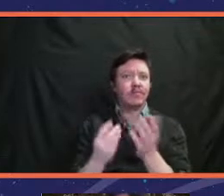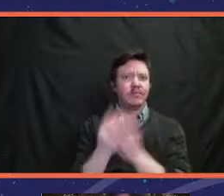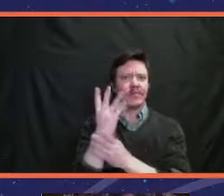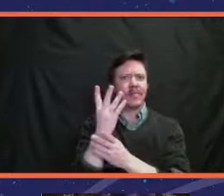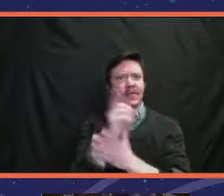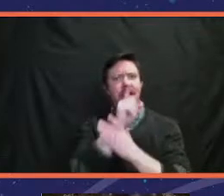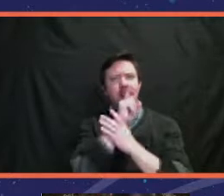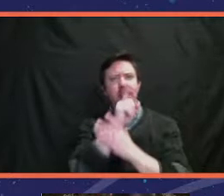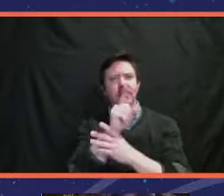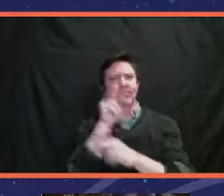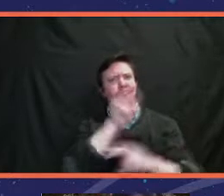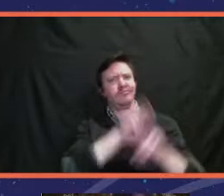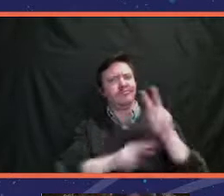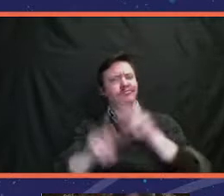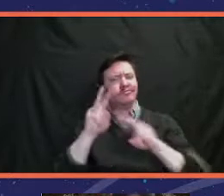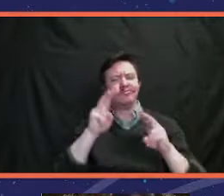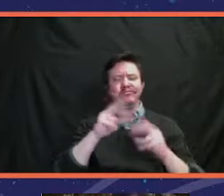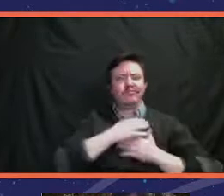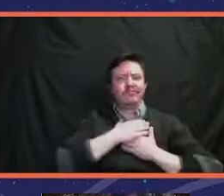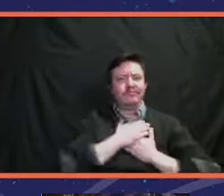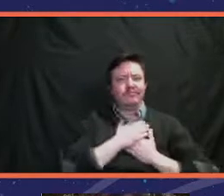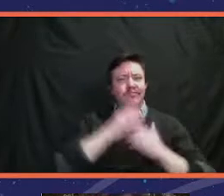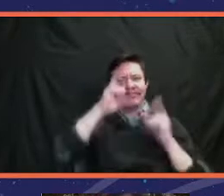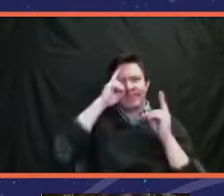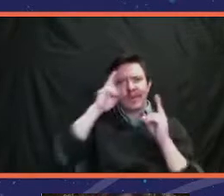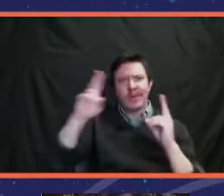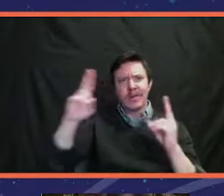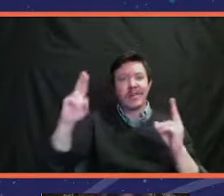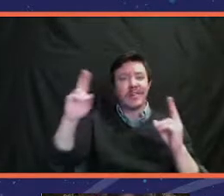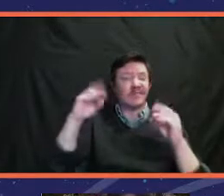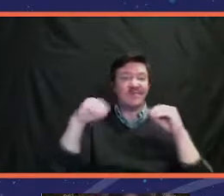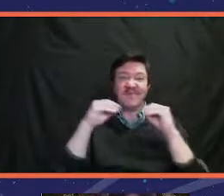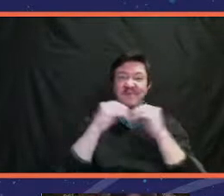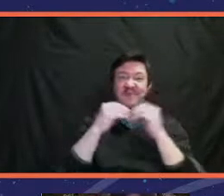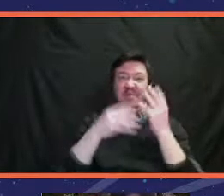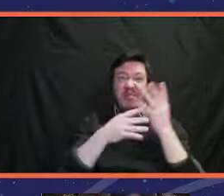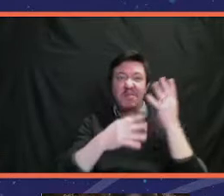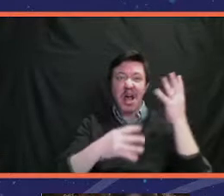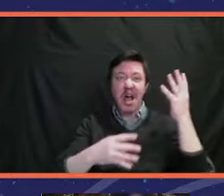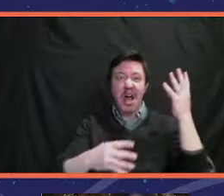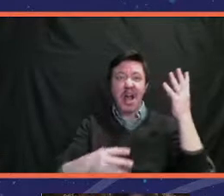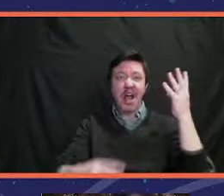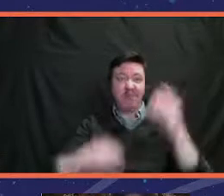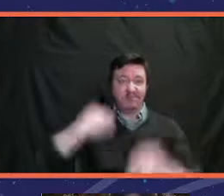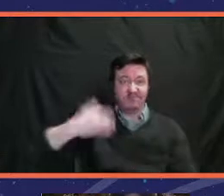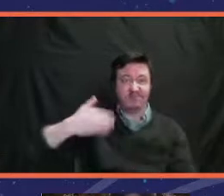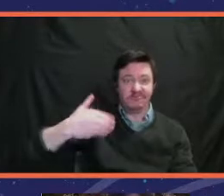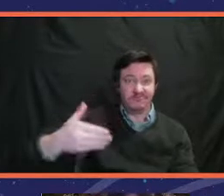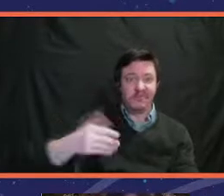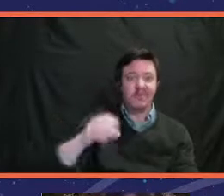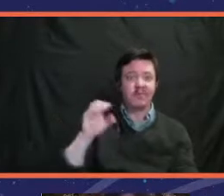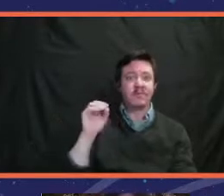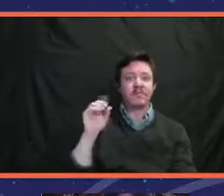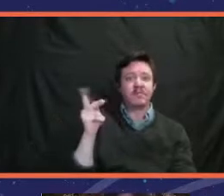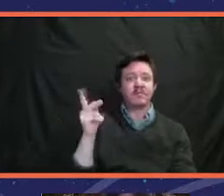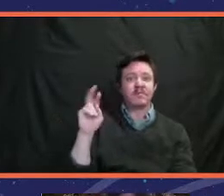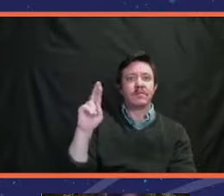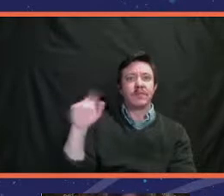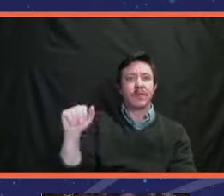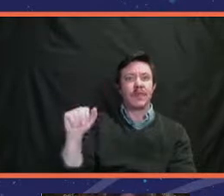and honor, there's so many more to come. And the okra has been kind of the mother